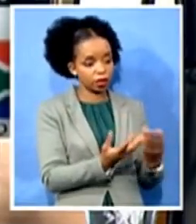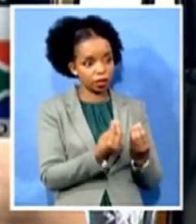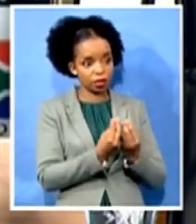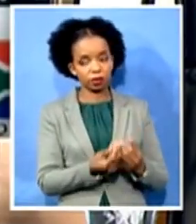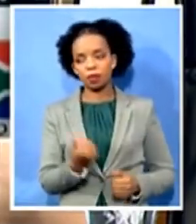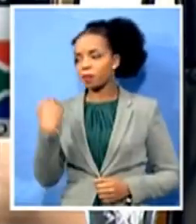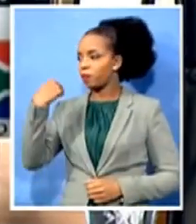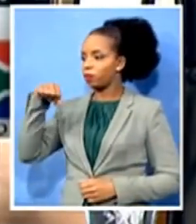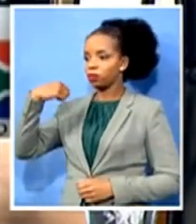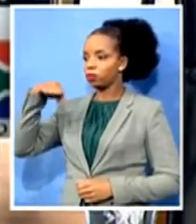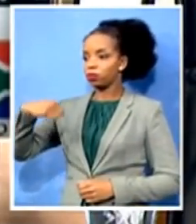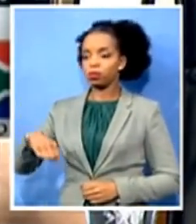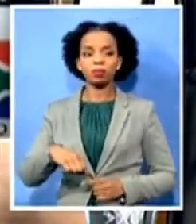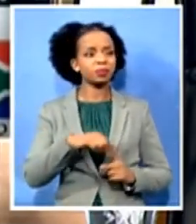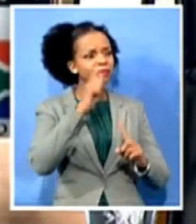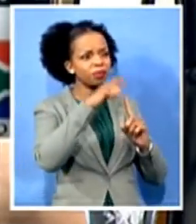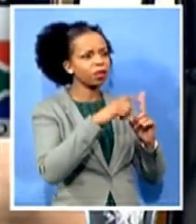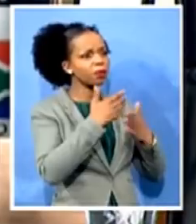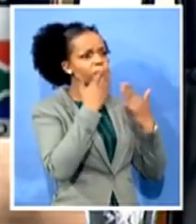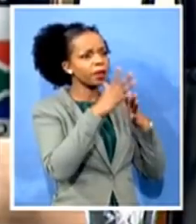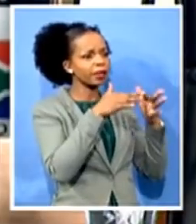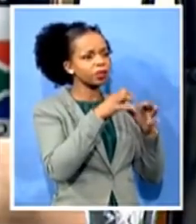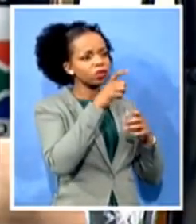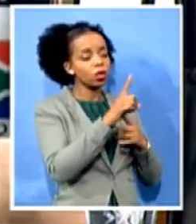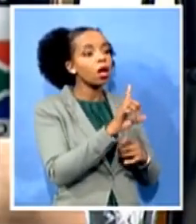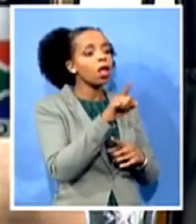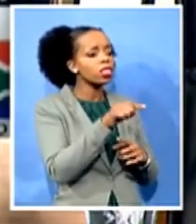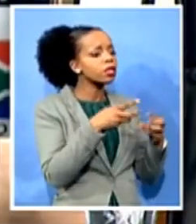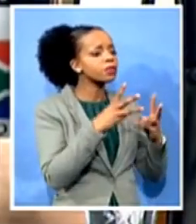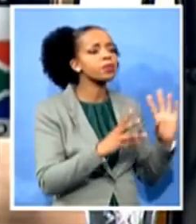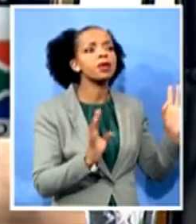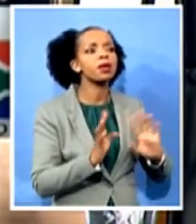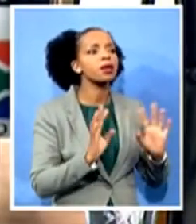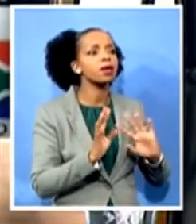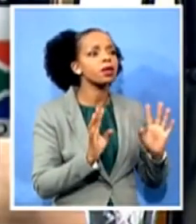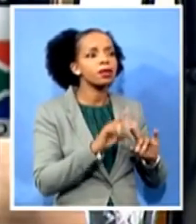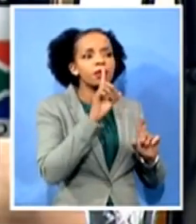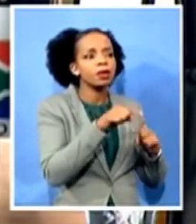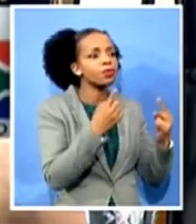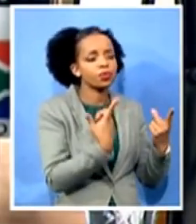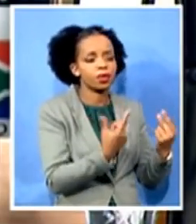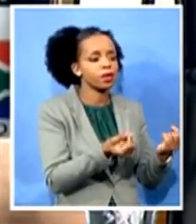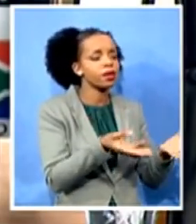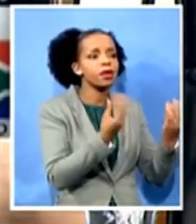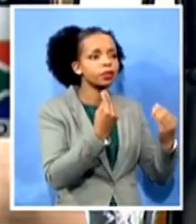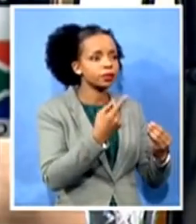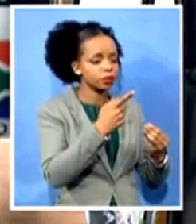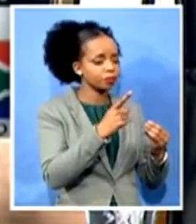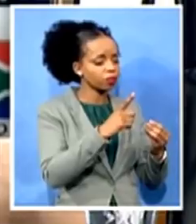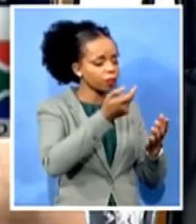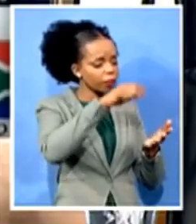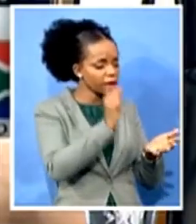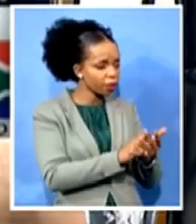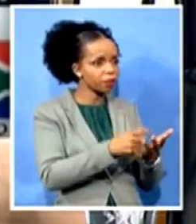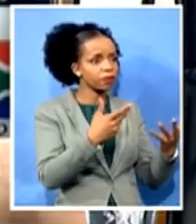do it this way? You No. can't give contracts for the expenditure of state funds for the construction of houses without